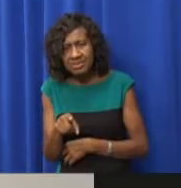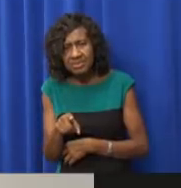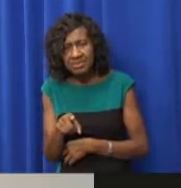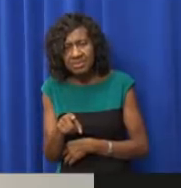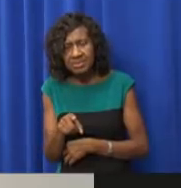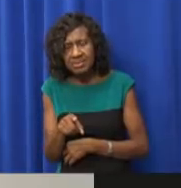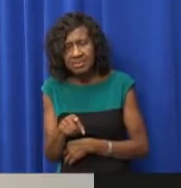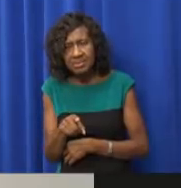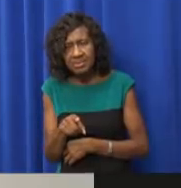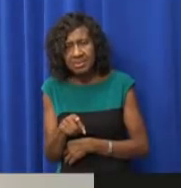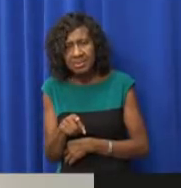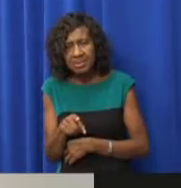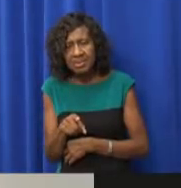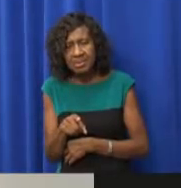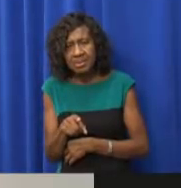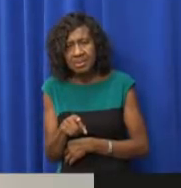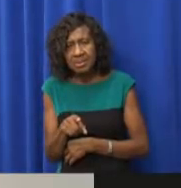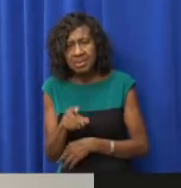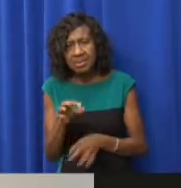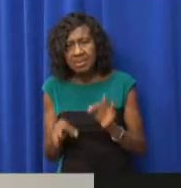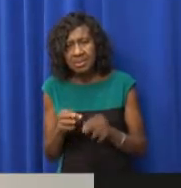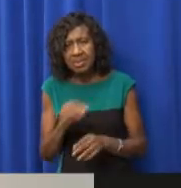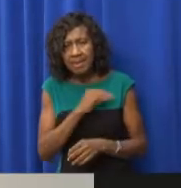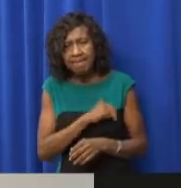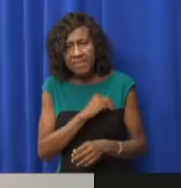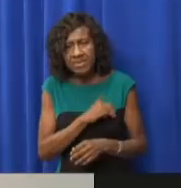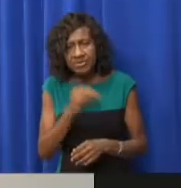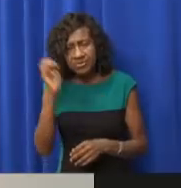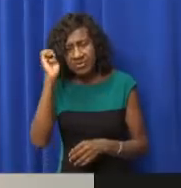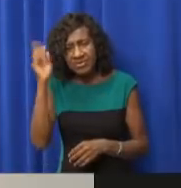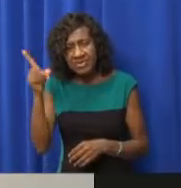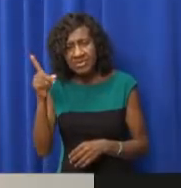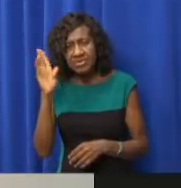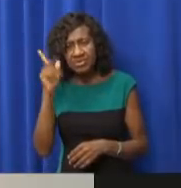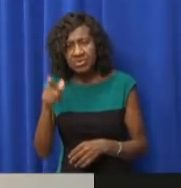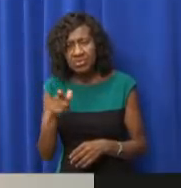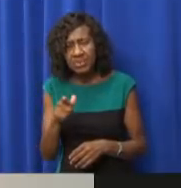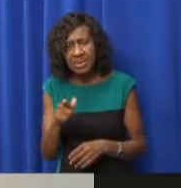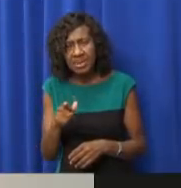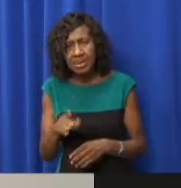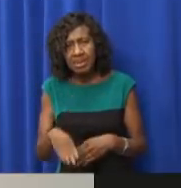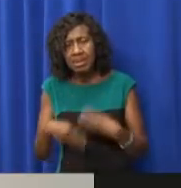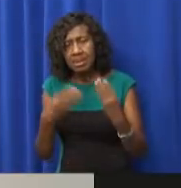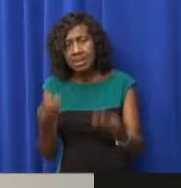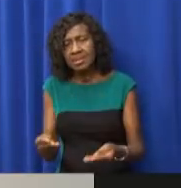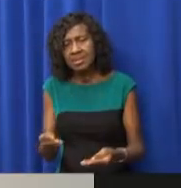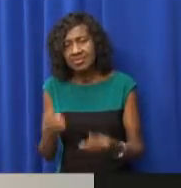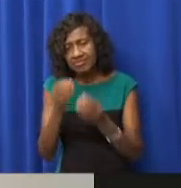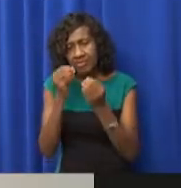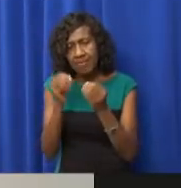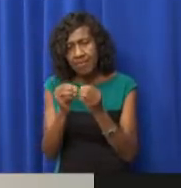the Ministry of Education plans to provide an update soon?